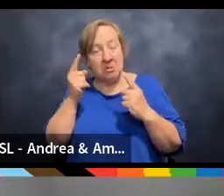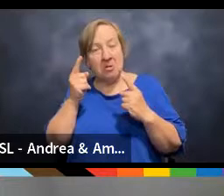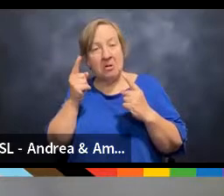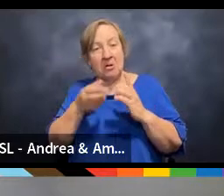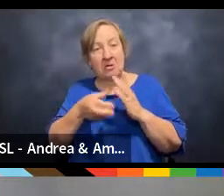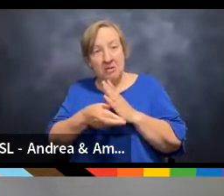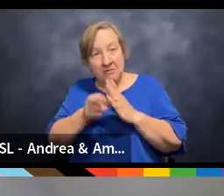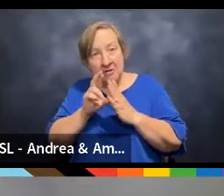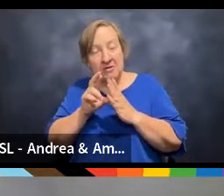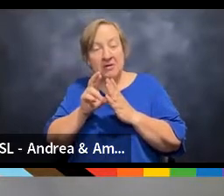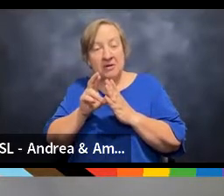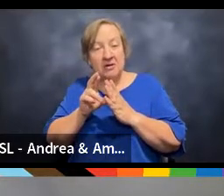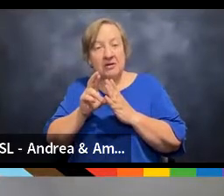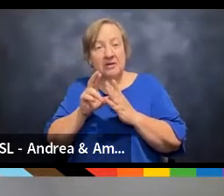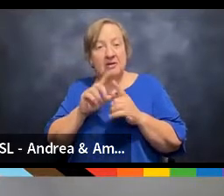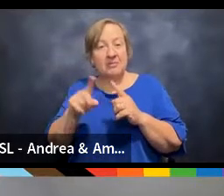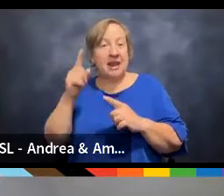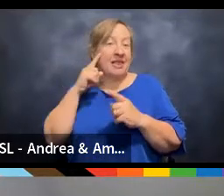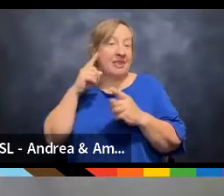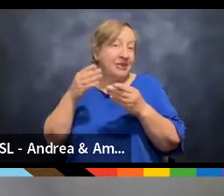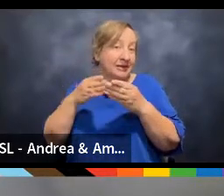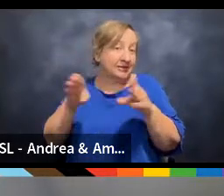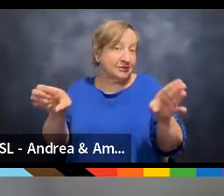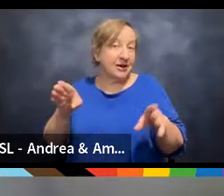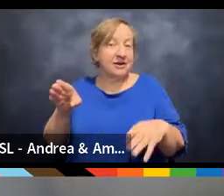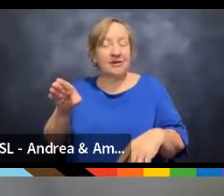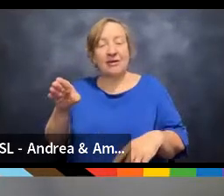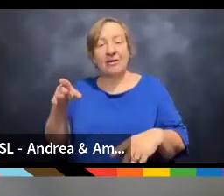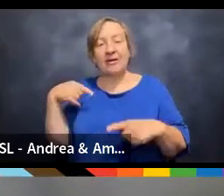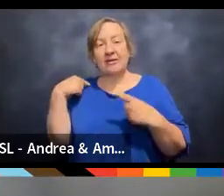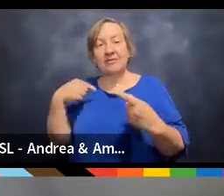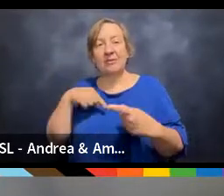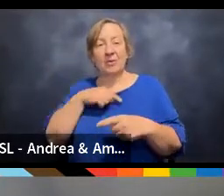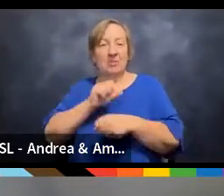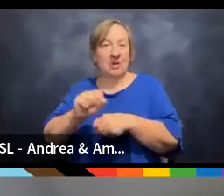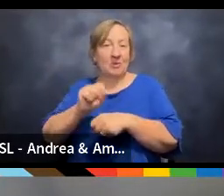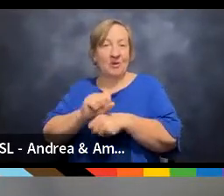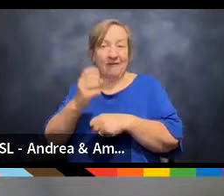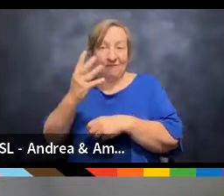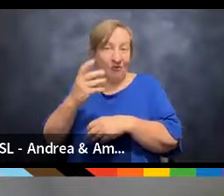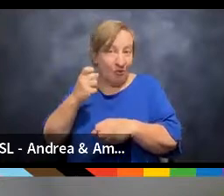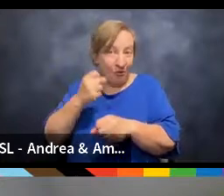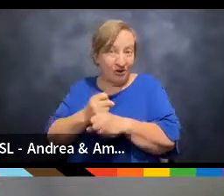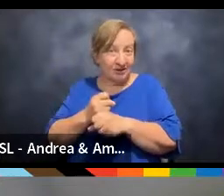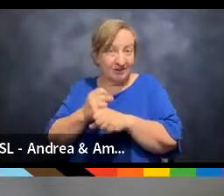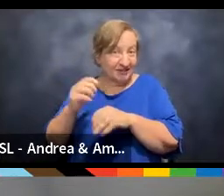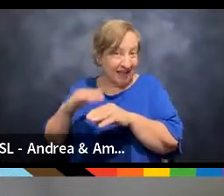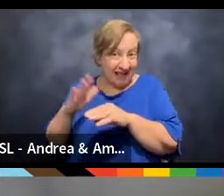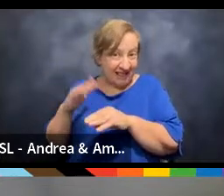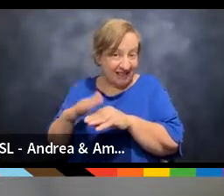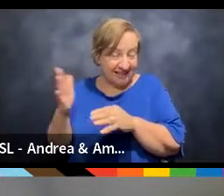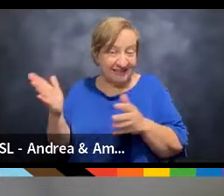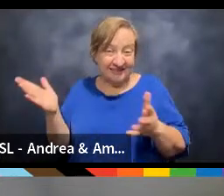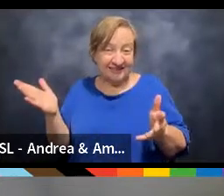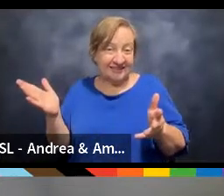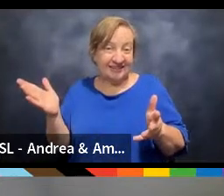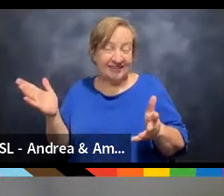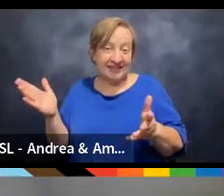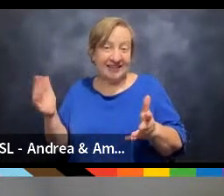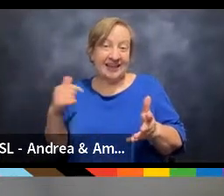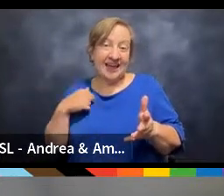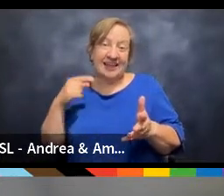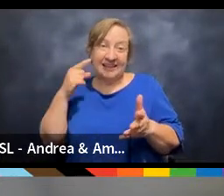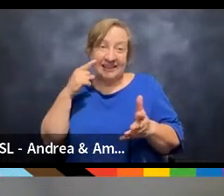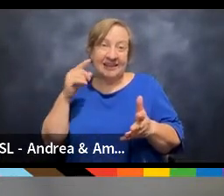reviewed. But I think overall, since we've been working at this for 4 years, at least, I think they